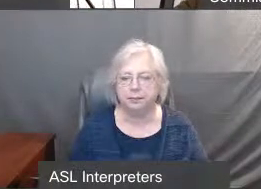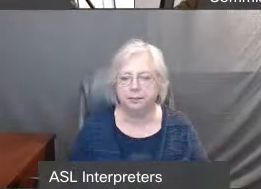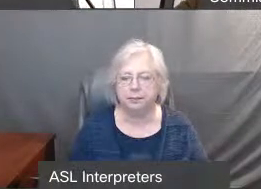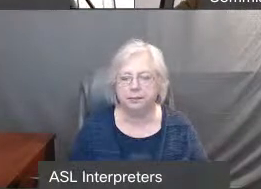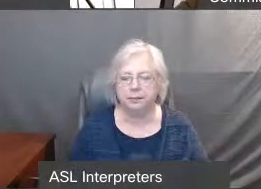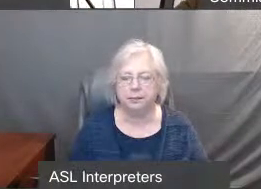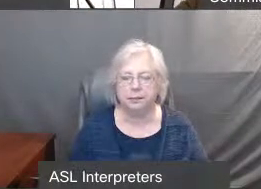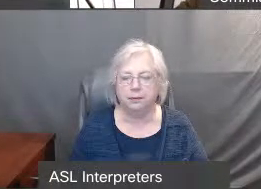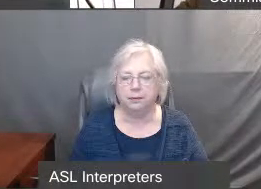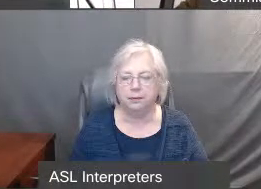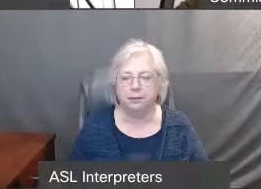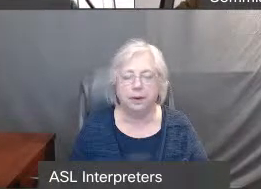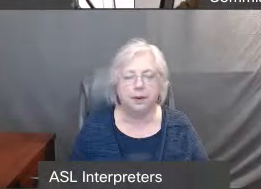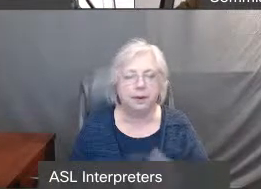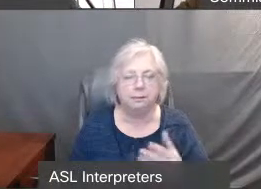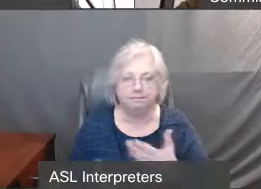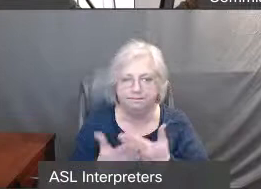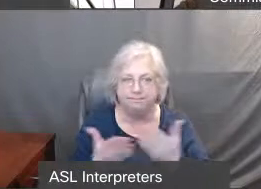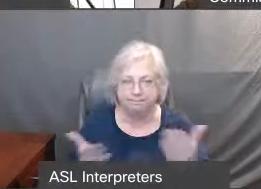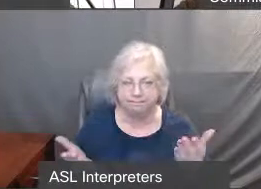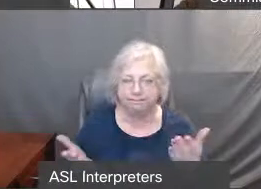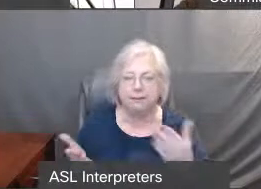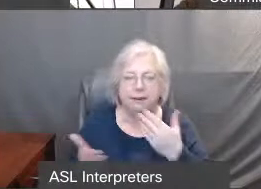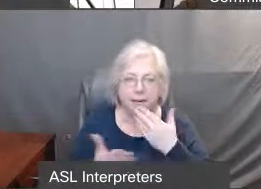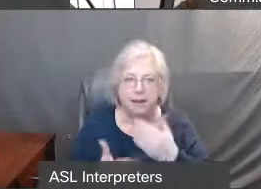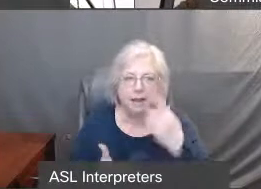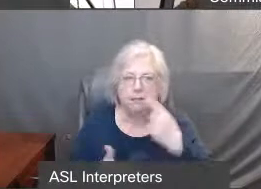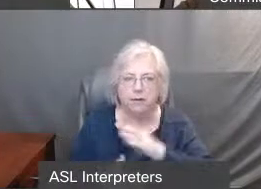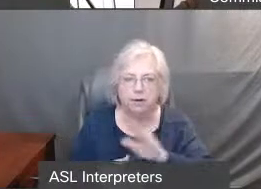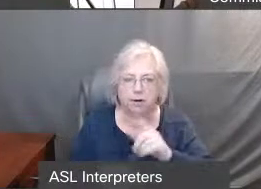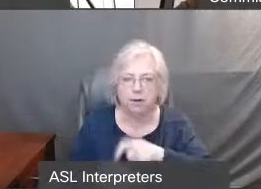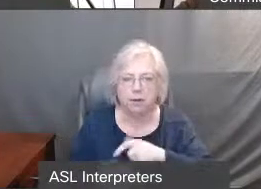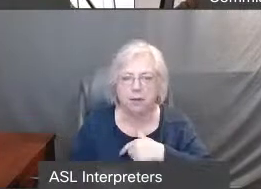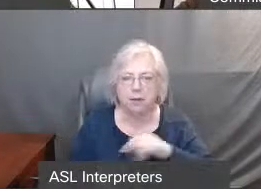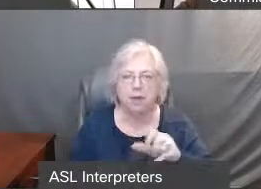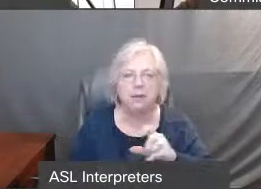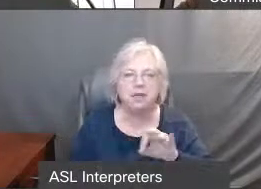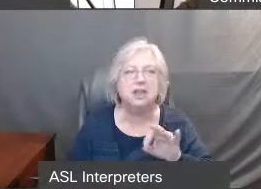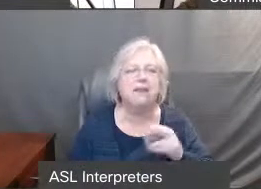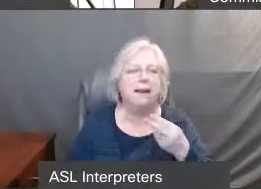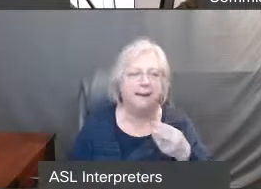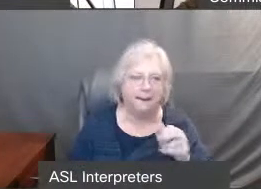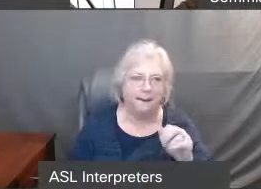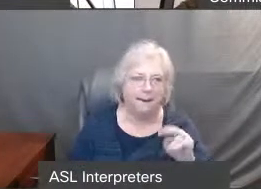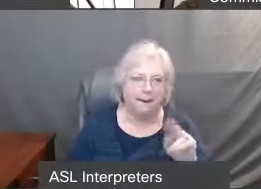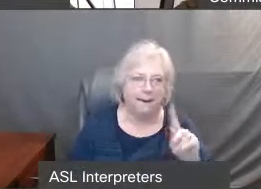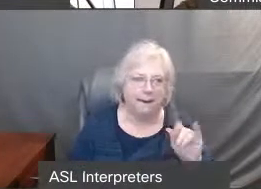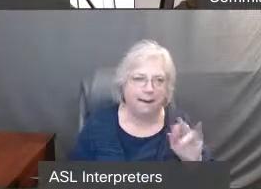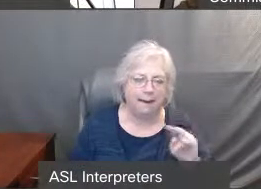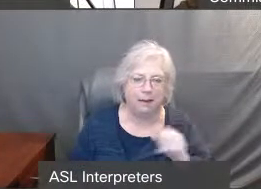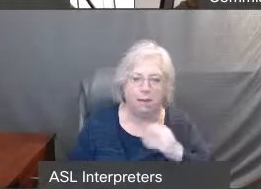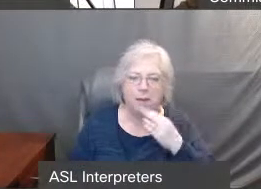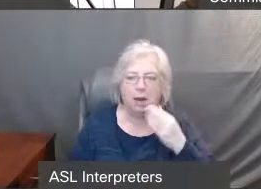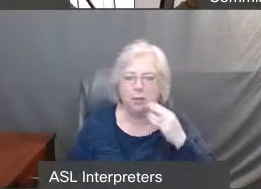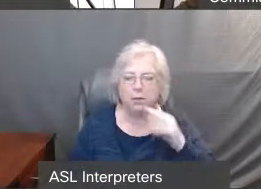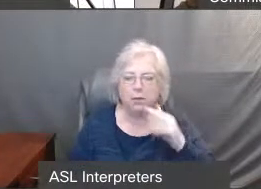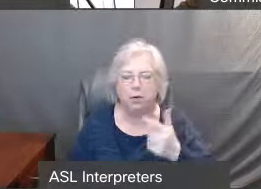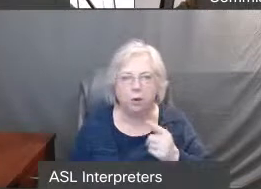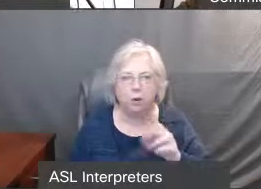Mr. Chairman and Commissioners, thank you for your time. My name is Jeff Hankins. My home is at 21 Waterside Drive,